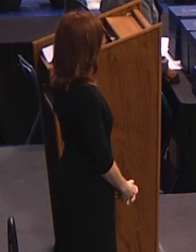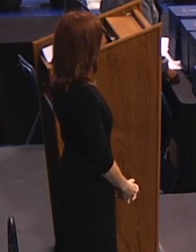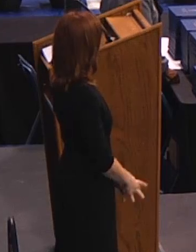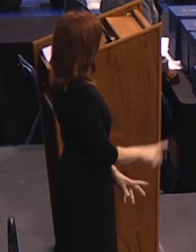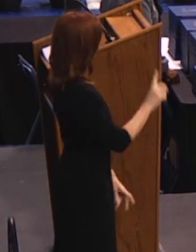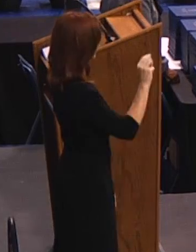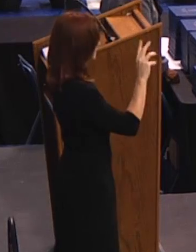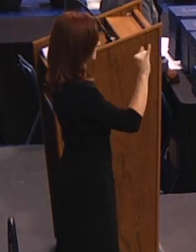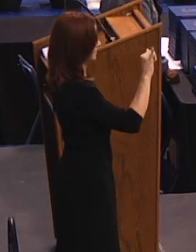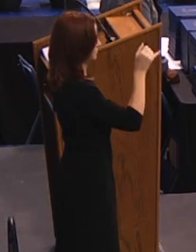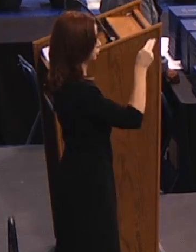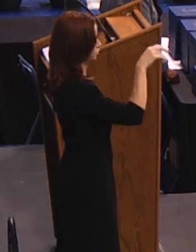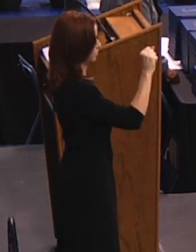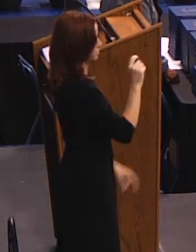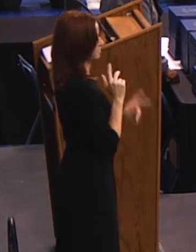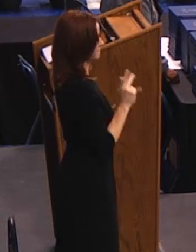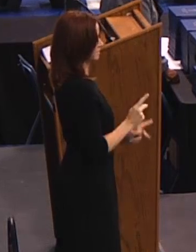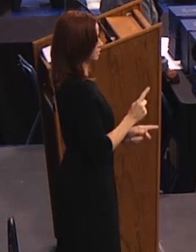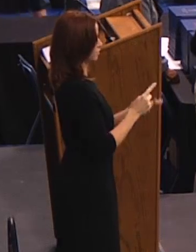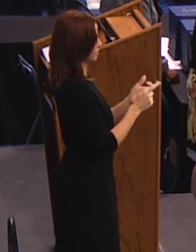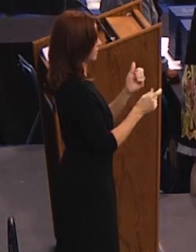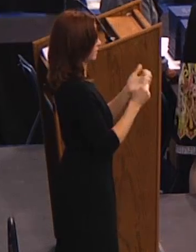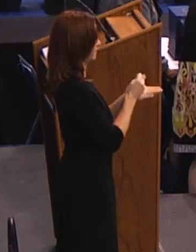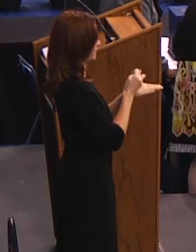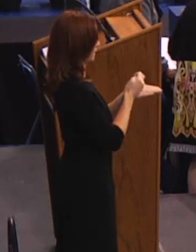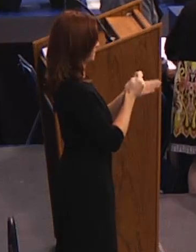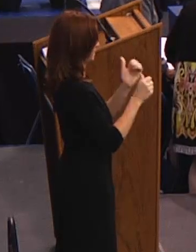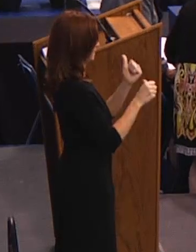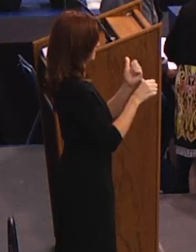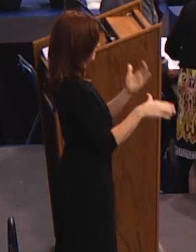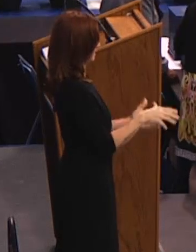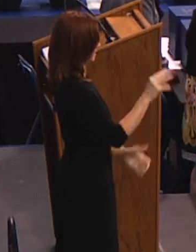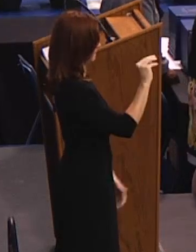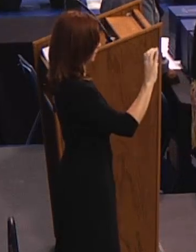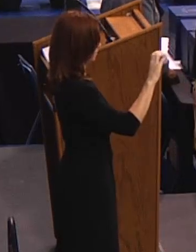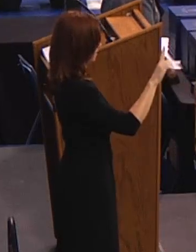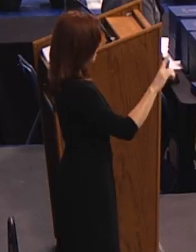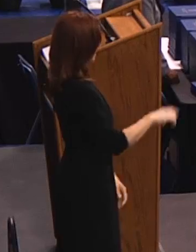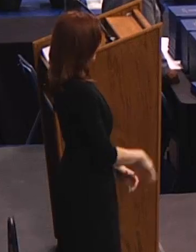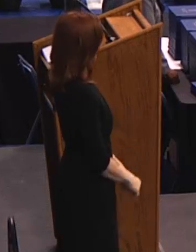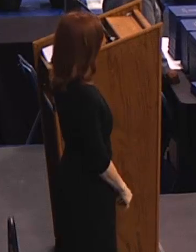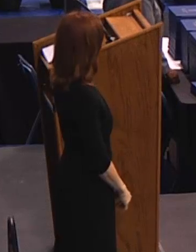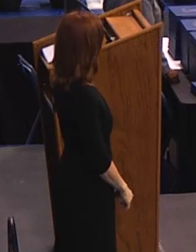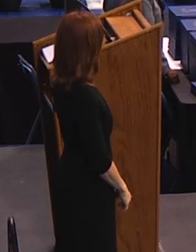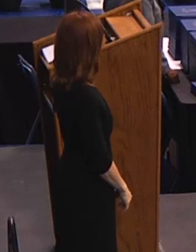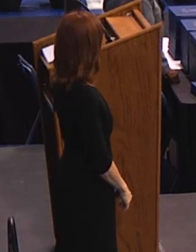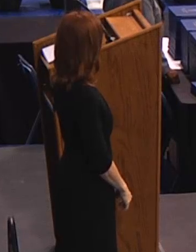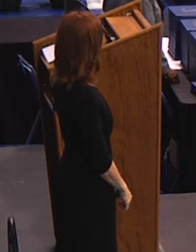Tammy Marie Jones, Physical Therapy Assistant, magna cum laude. Yeah.